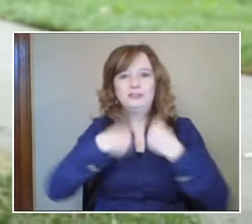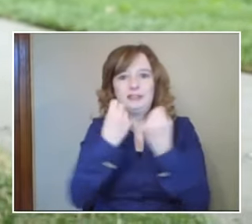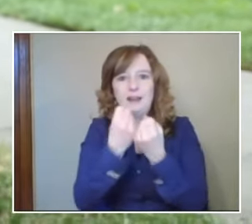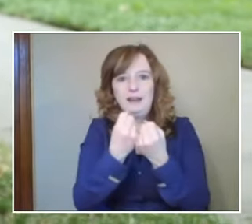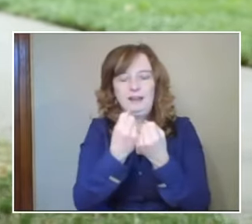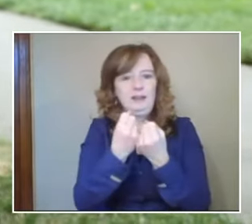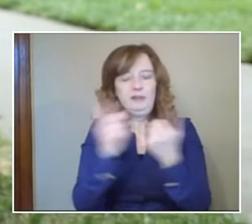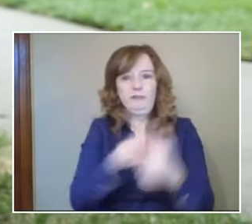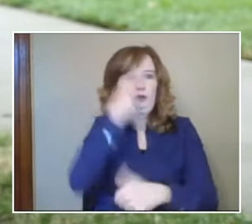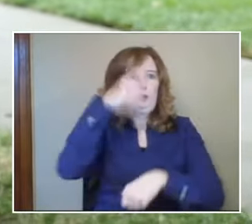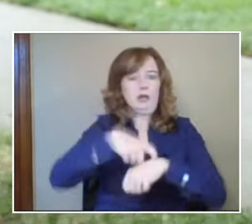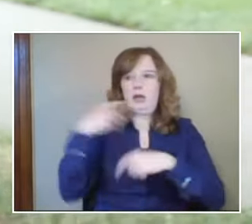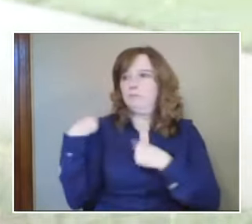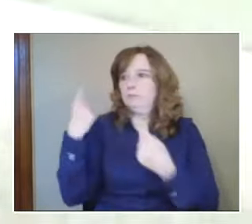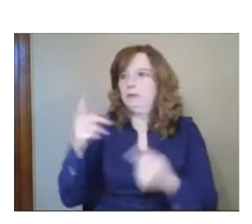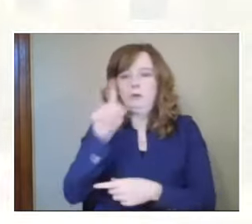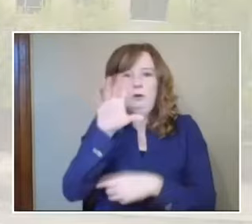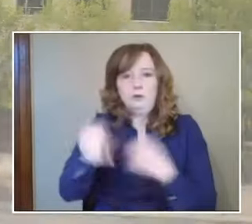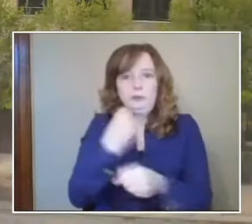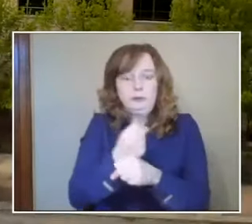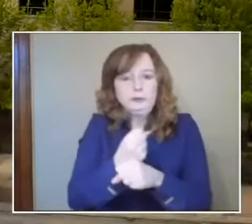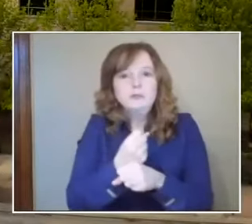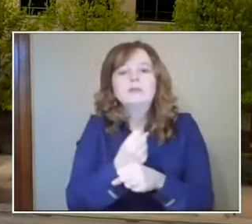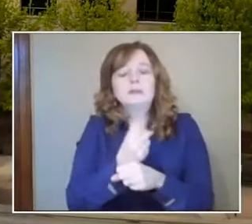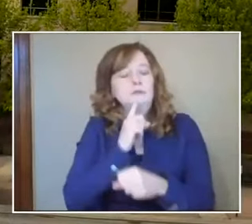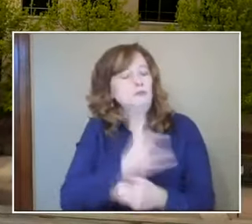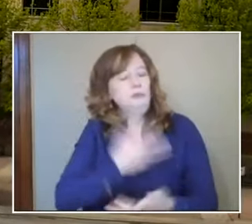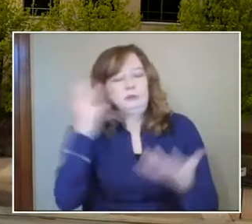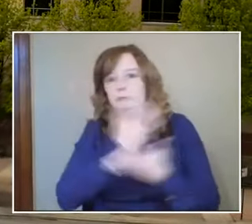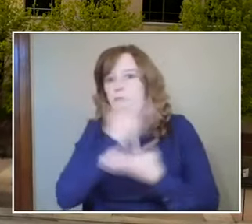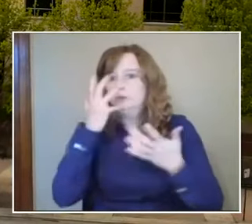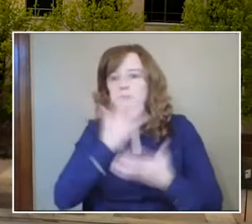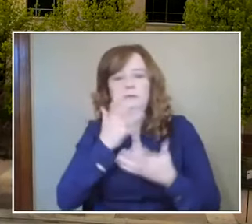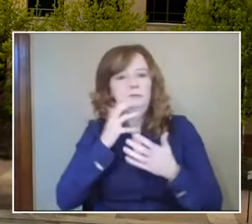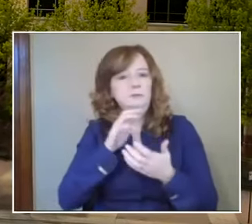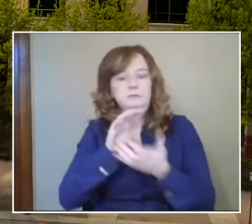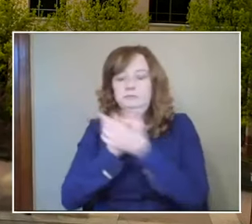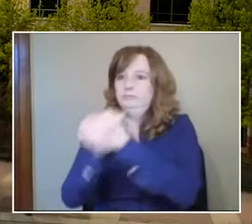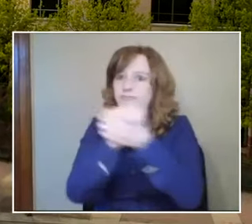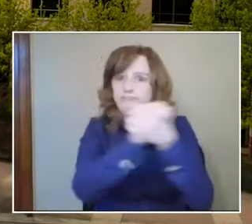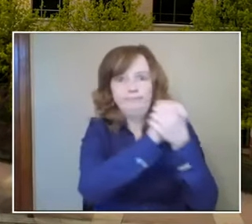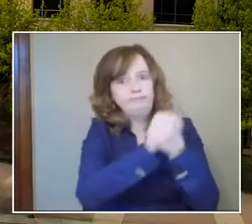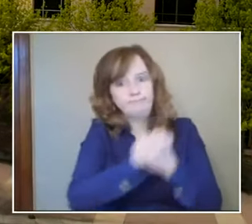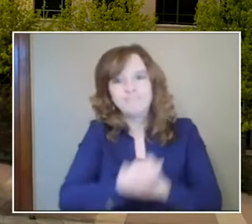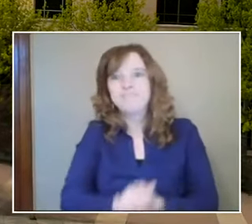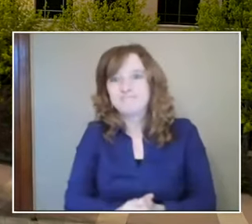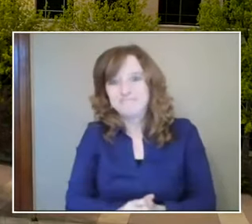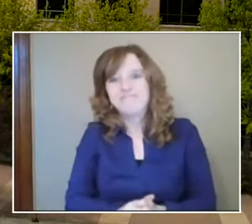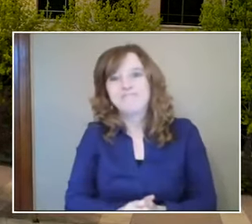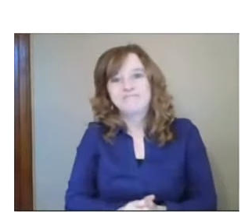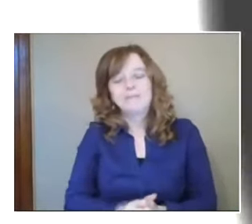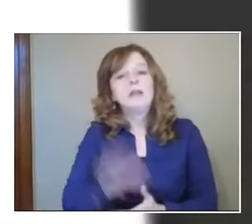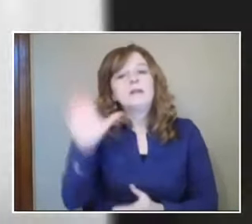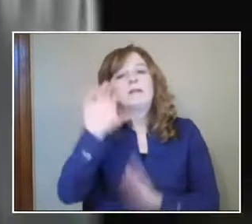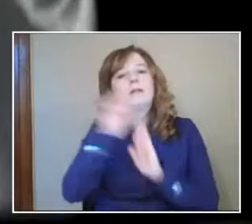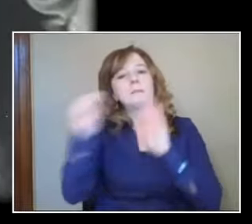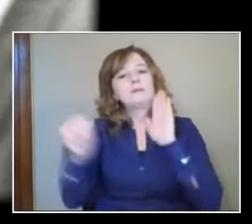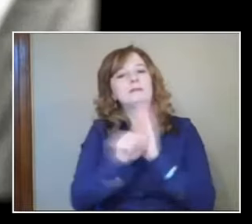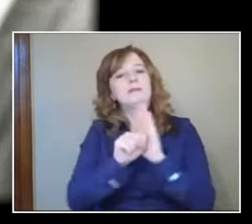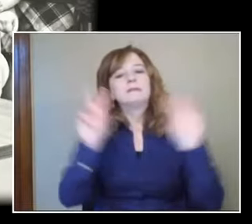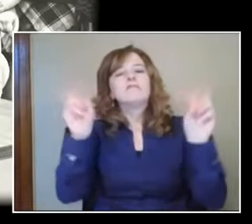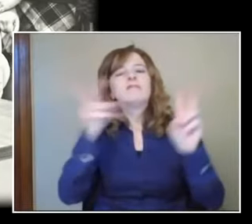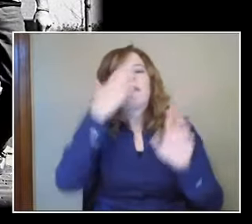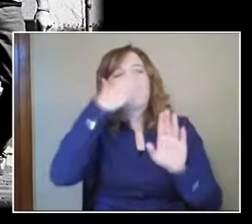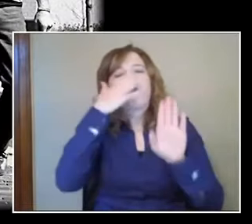remarkable and deserving of celebration. Columbus State is the front door to the American dream. For more than